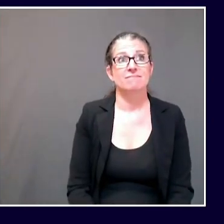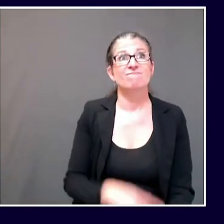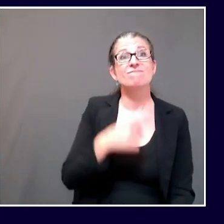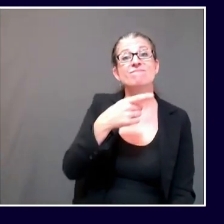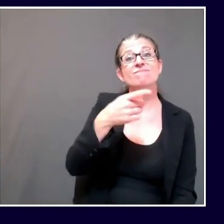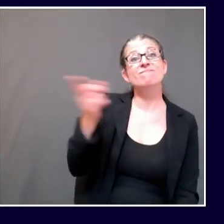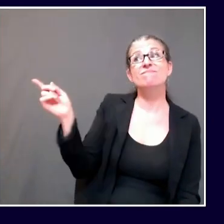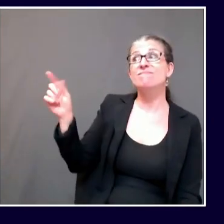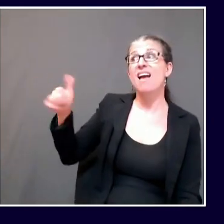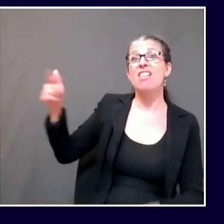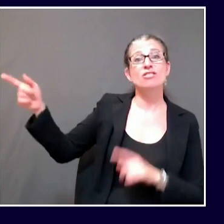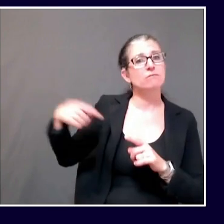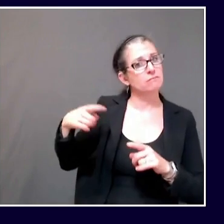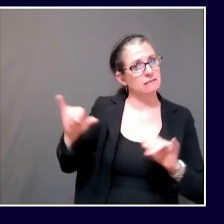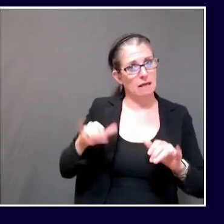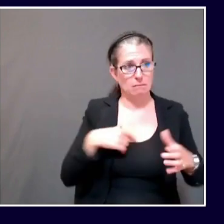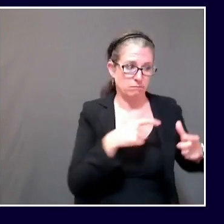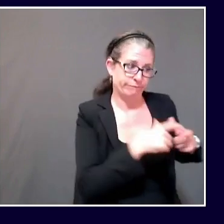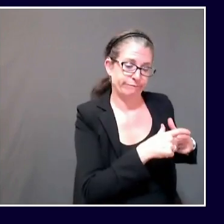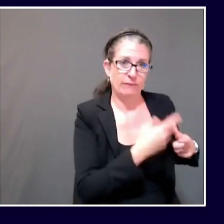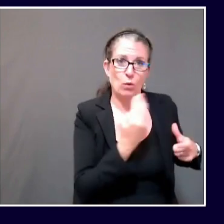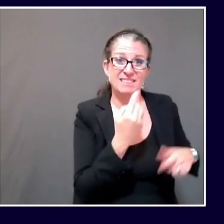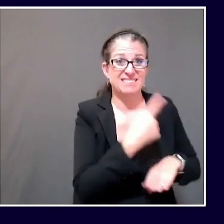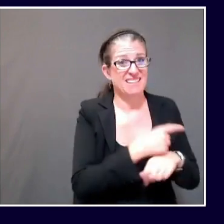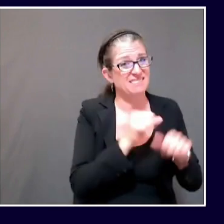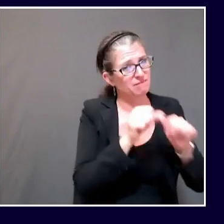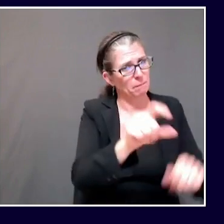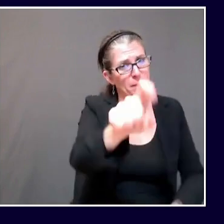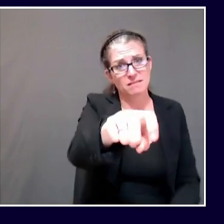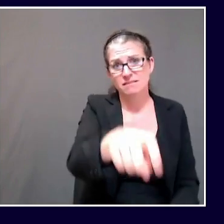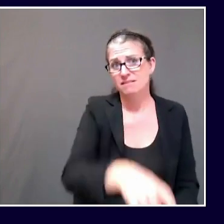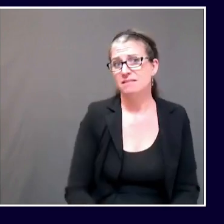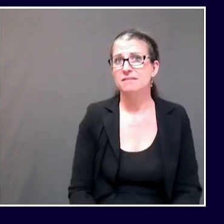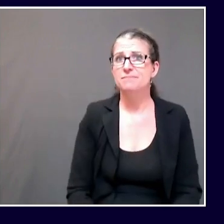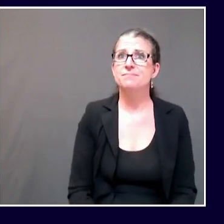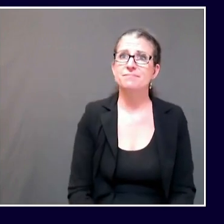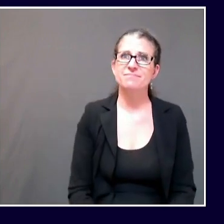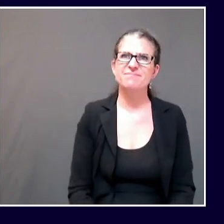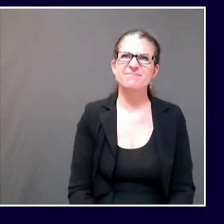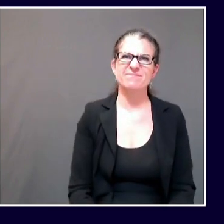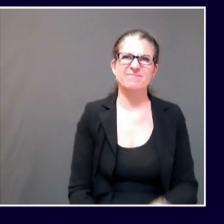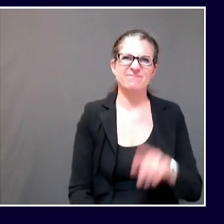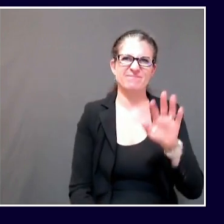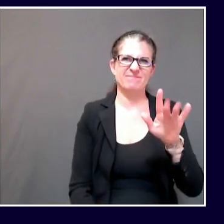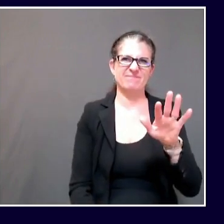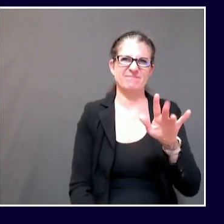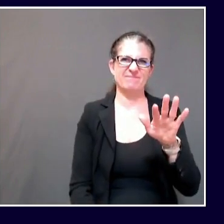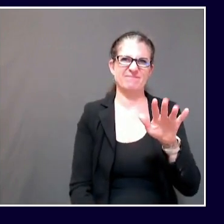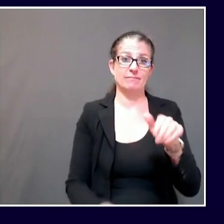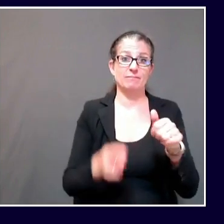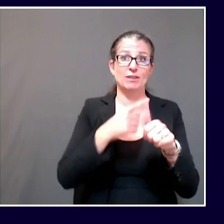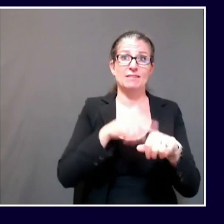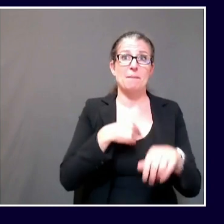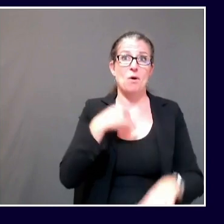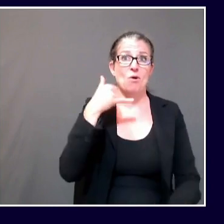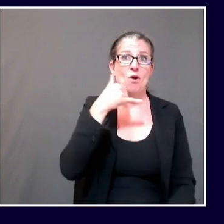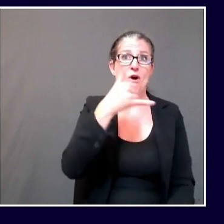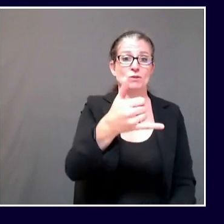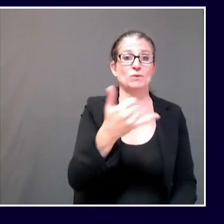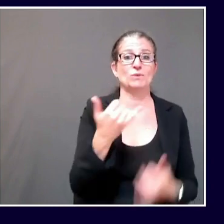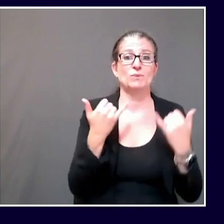I just like to say, a longtime fan, first-time caller. I appreciate you doing these things. Good to have you in the group, Fred. Very good to have you in the